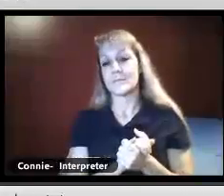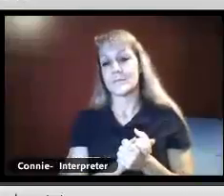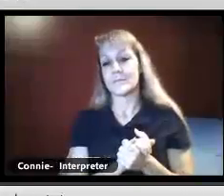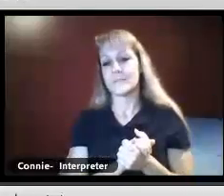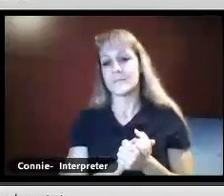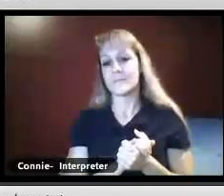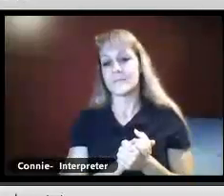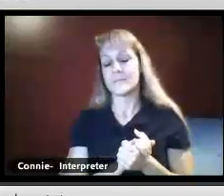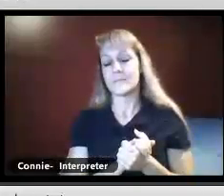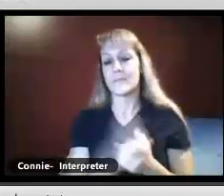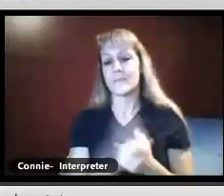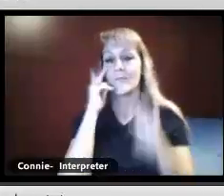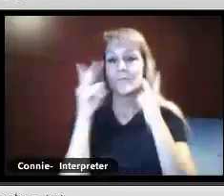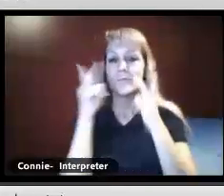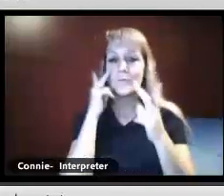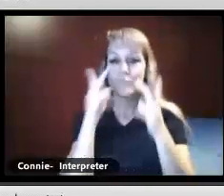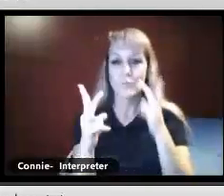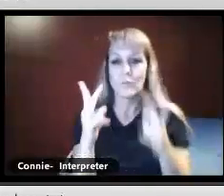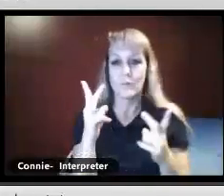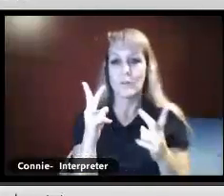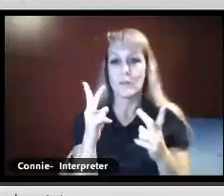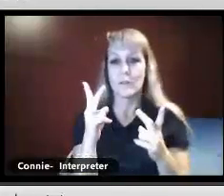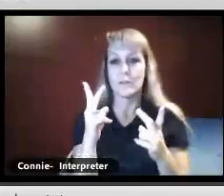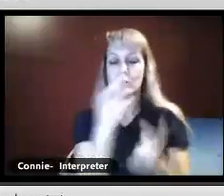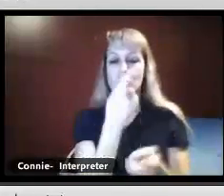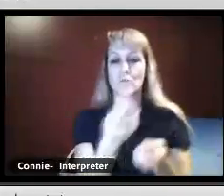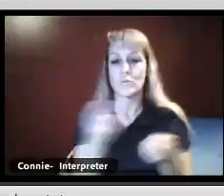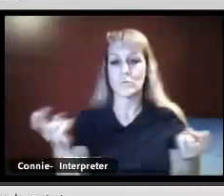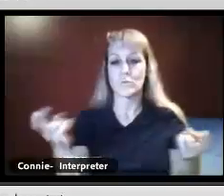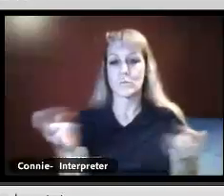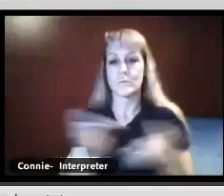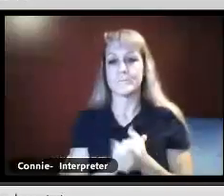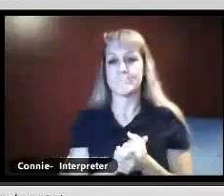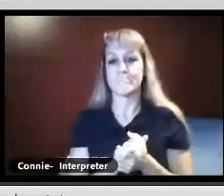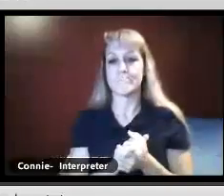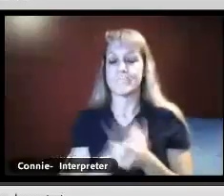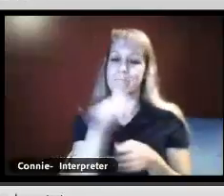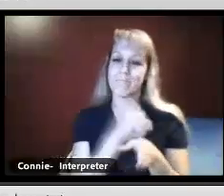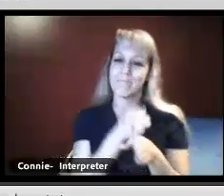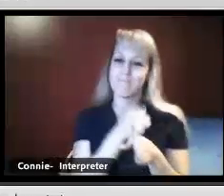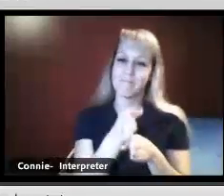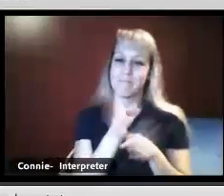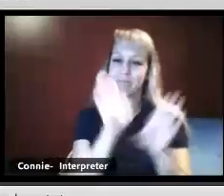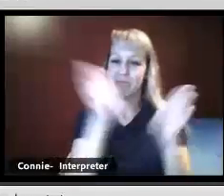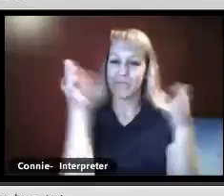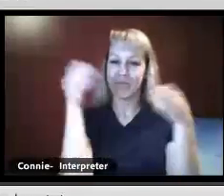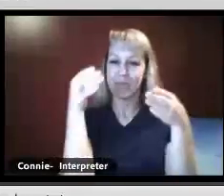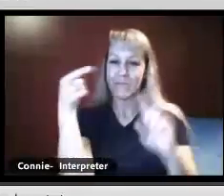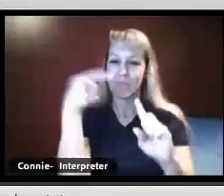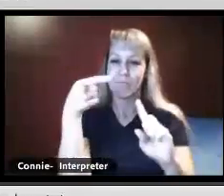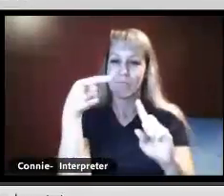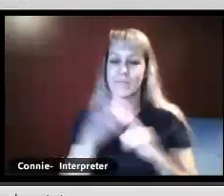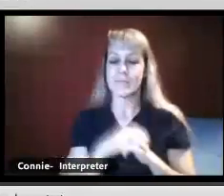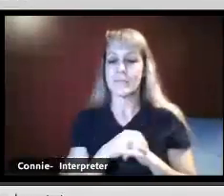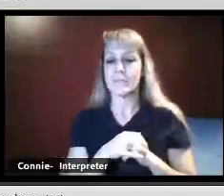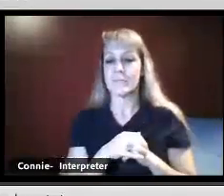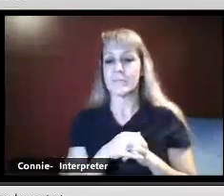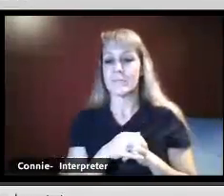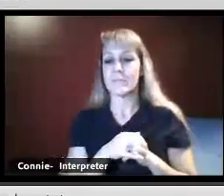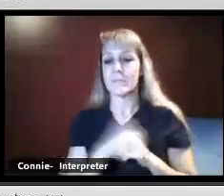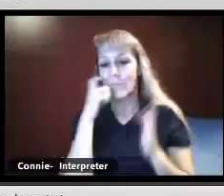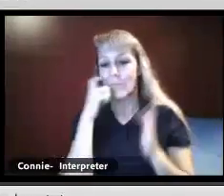And visually rich site in particular, because that's its primary purpose. Aha! Oh, I've just noticed